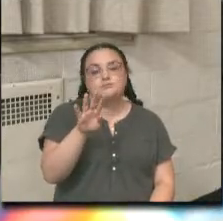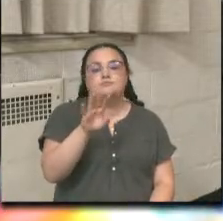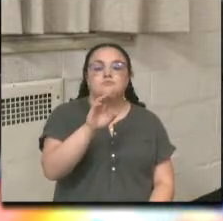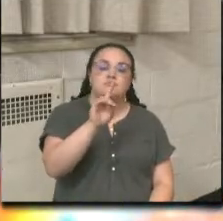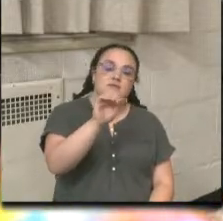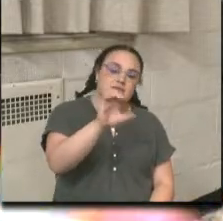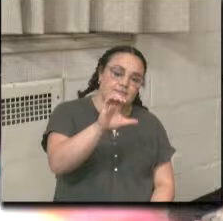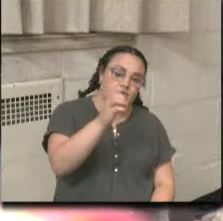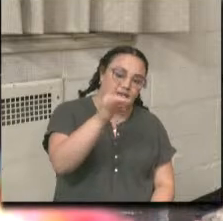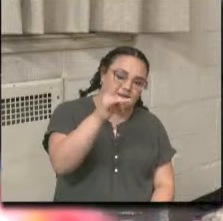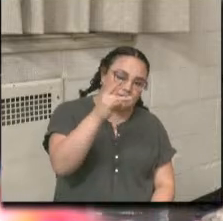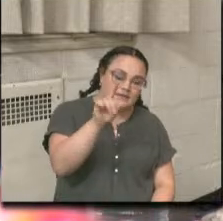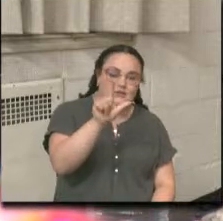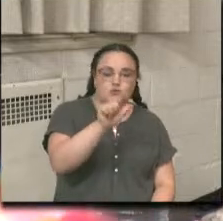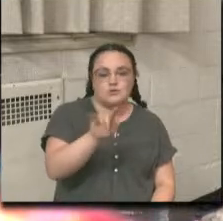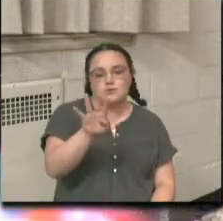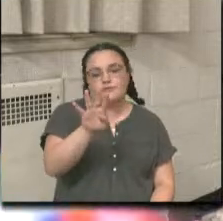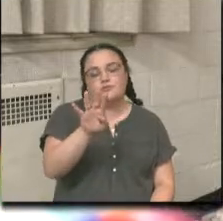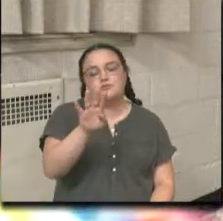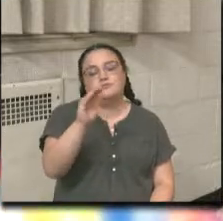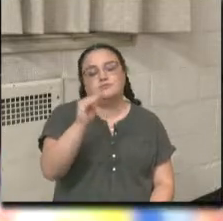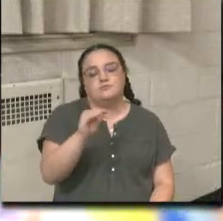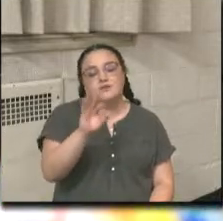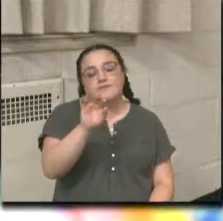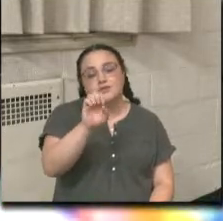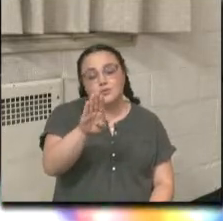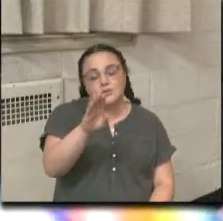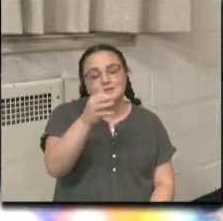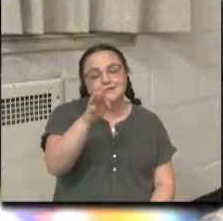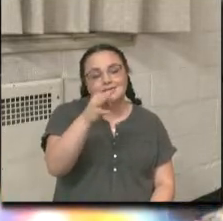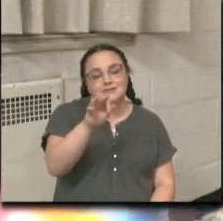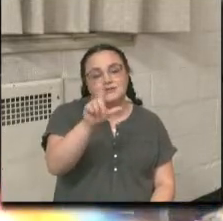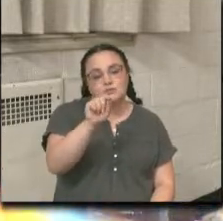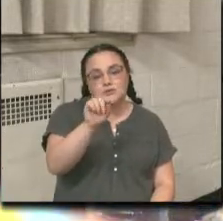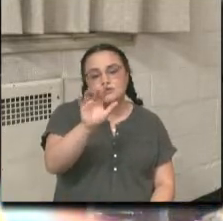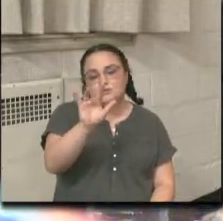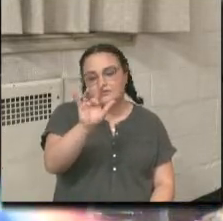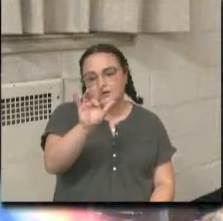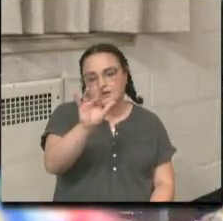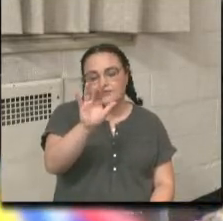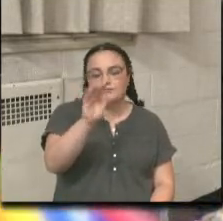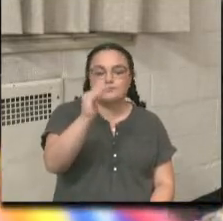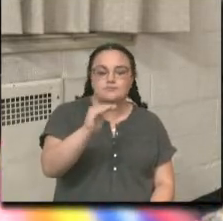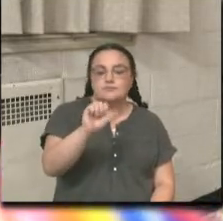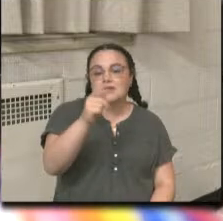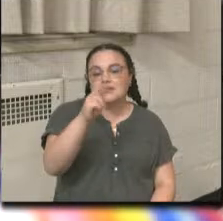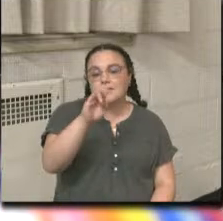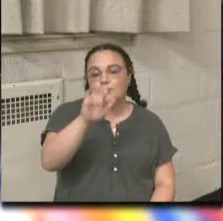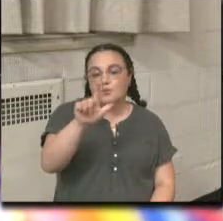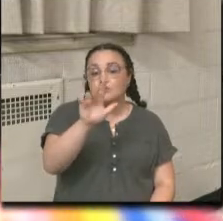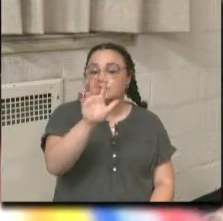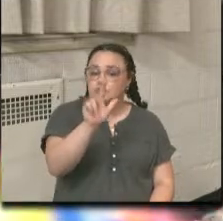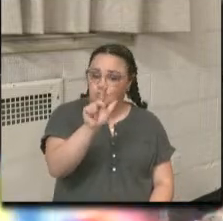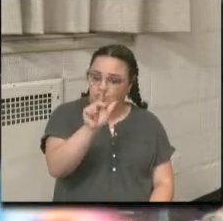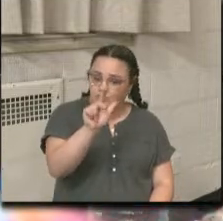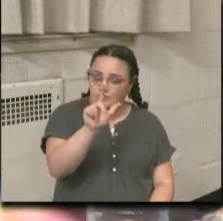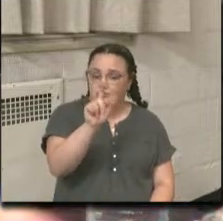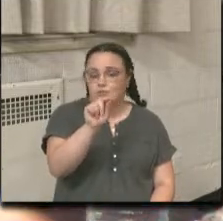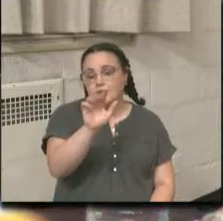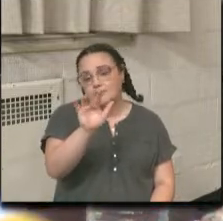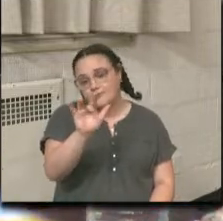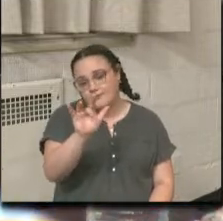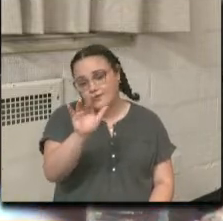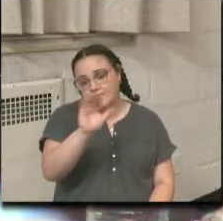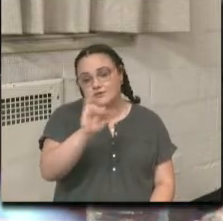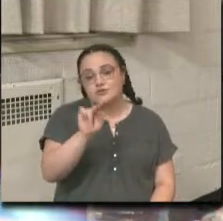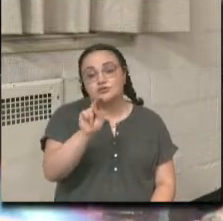December 18th, 2024, February 19th, 2025, April 23rd, 2025,